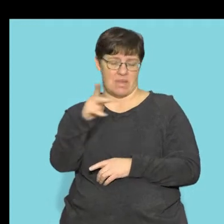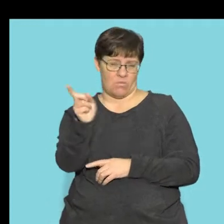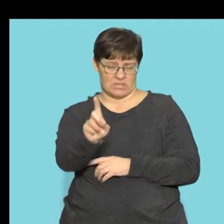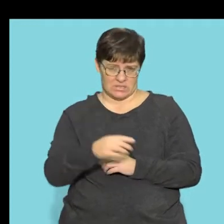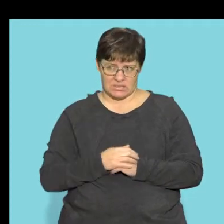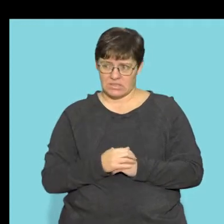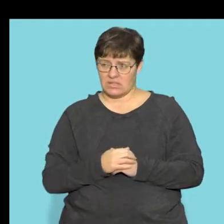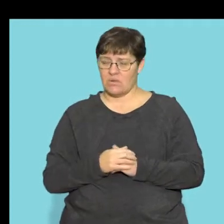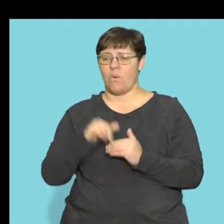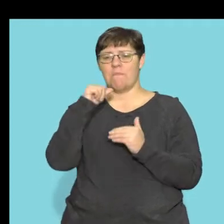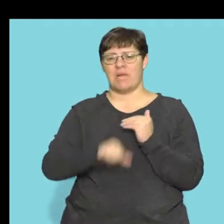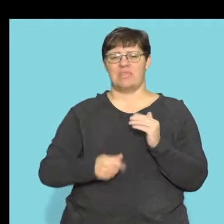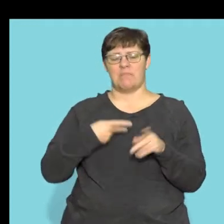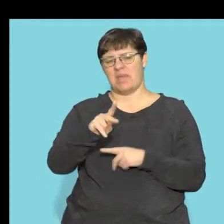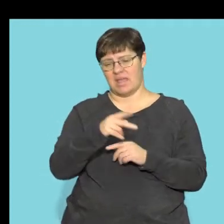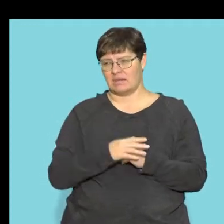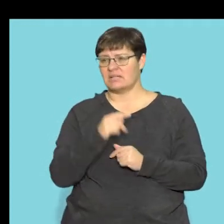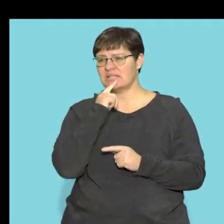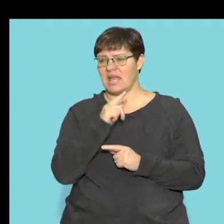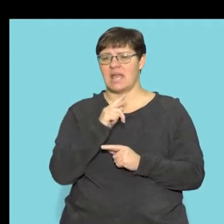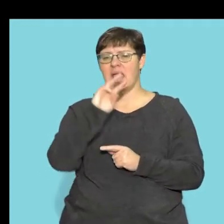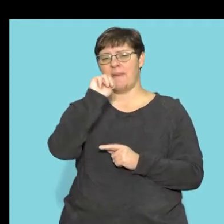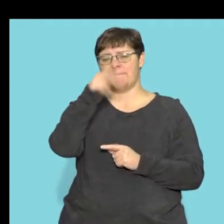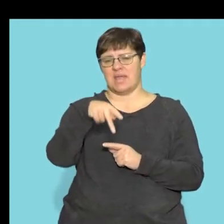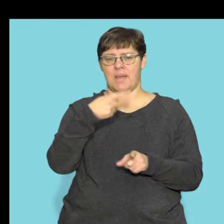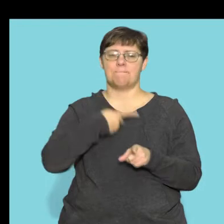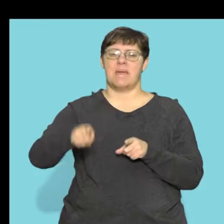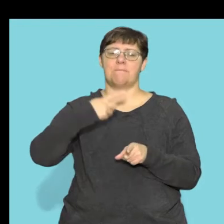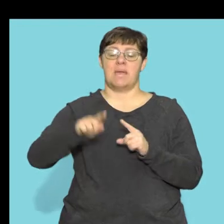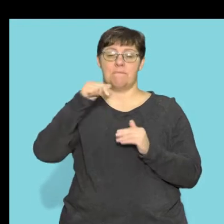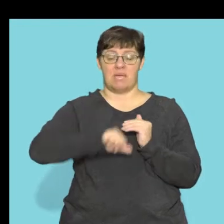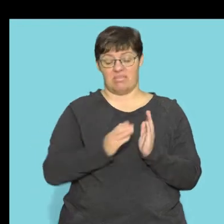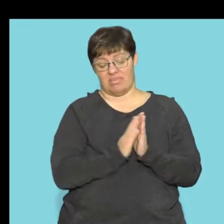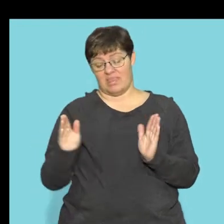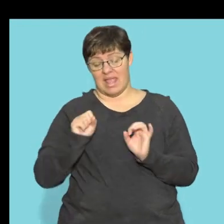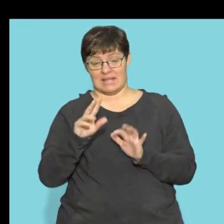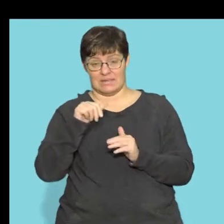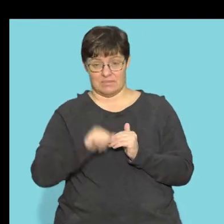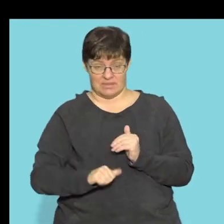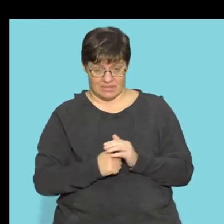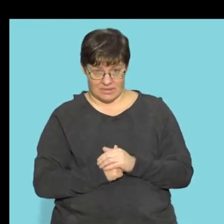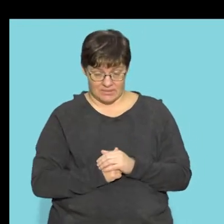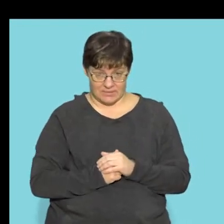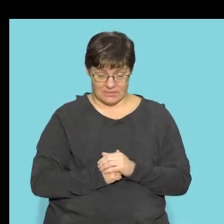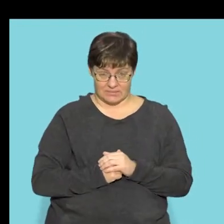paid, right? Or monthly payments. So let me say MP, monthly payments, which